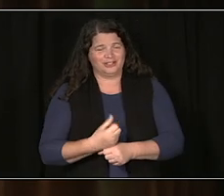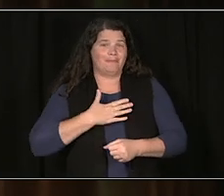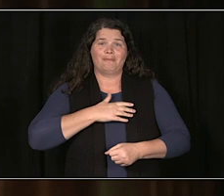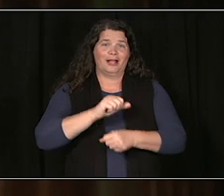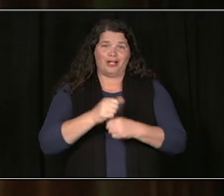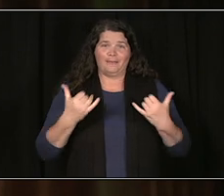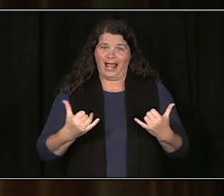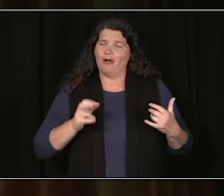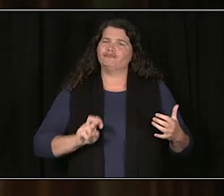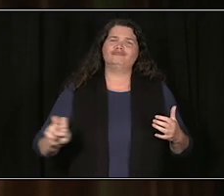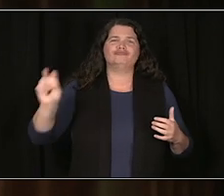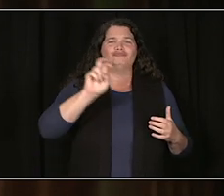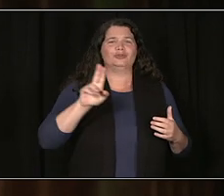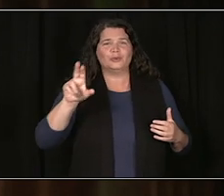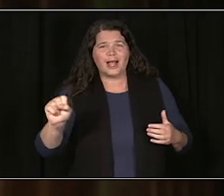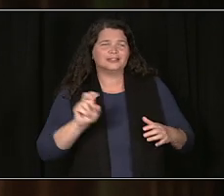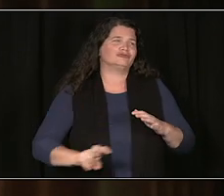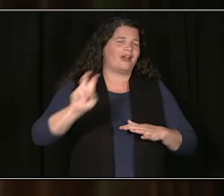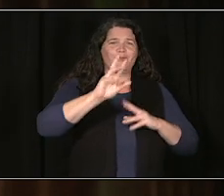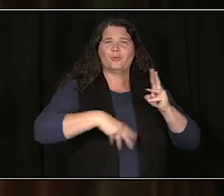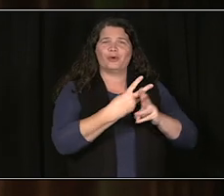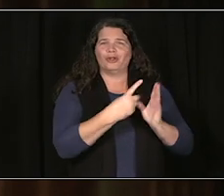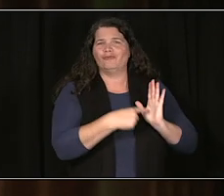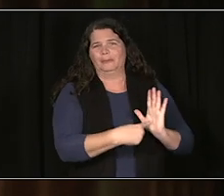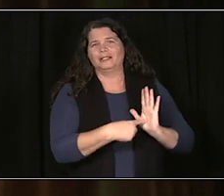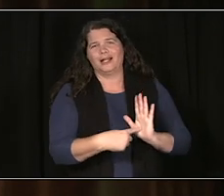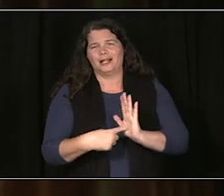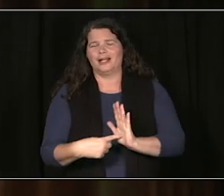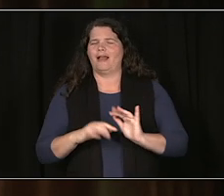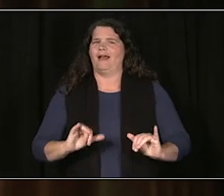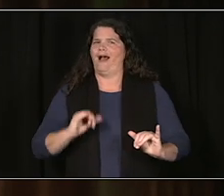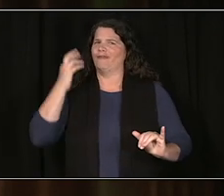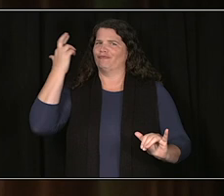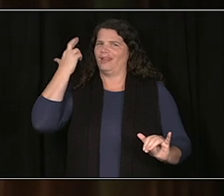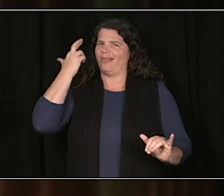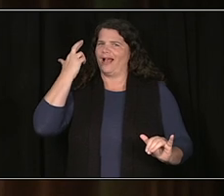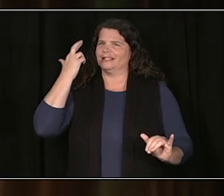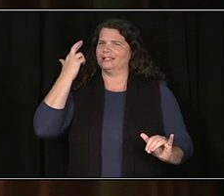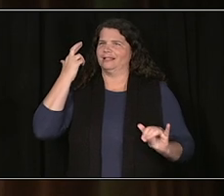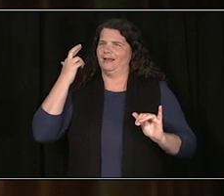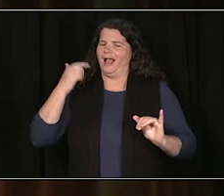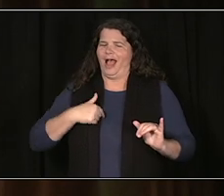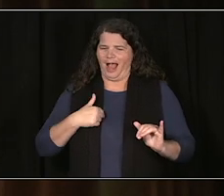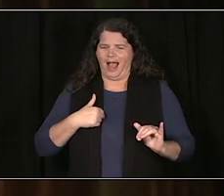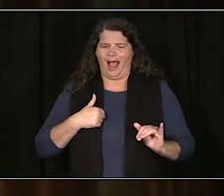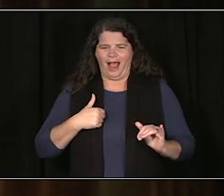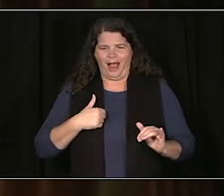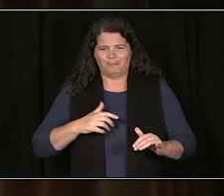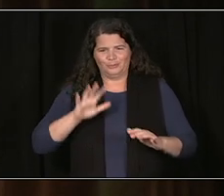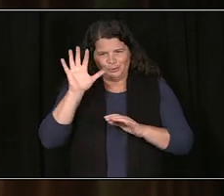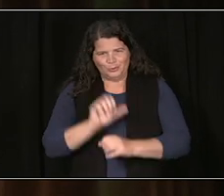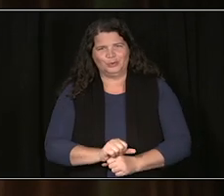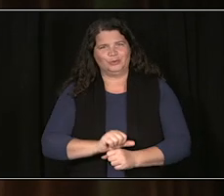travel the world. I realize the rest of the country and world isn't like where I come from on the west side of Los